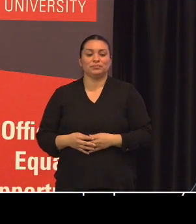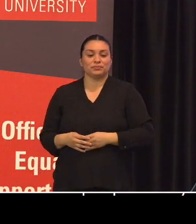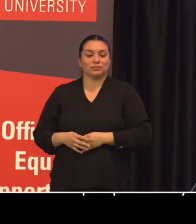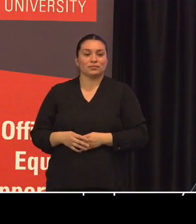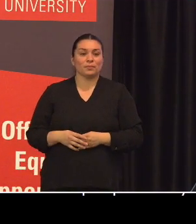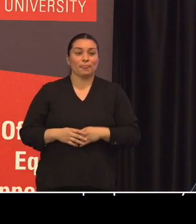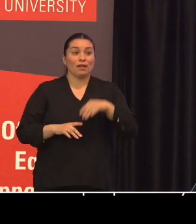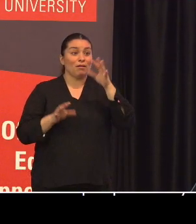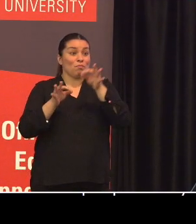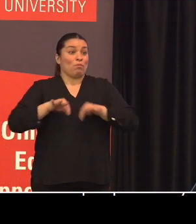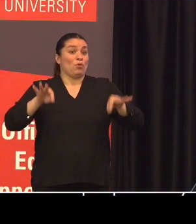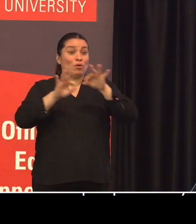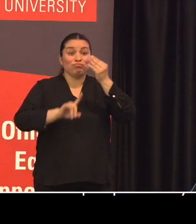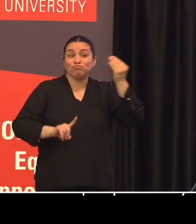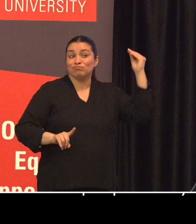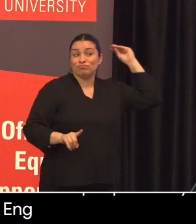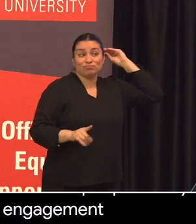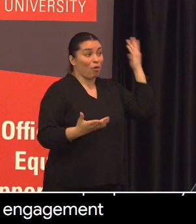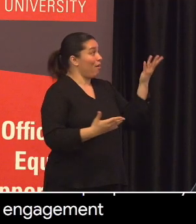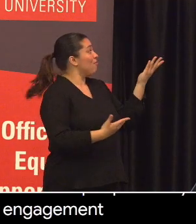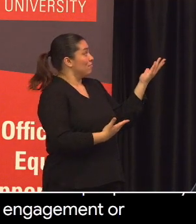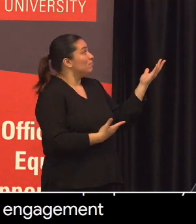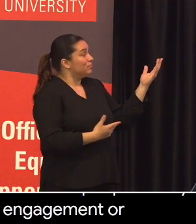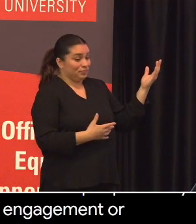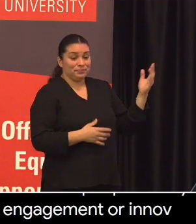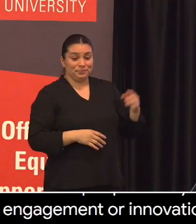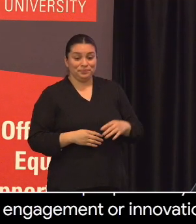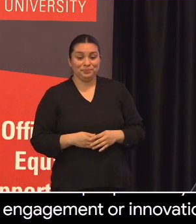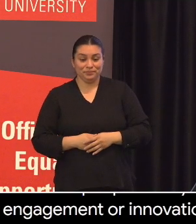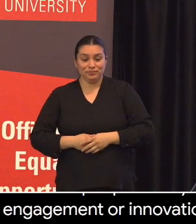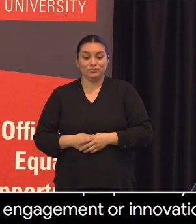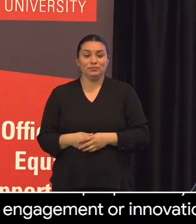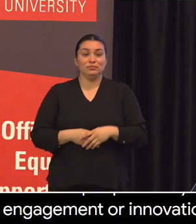mean sacrificing engagement or innovation.